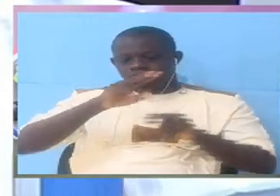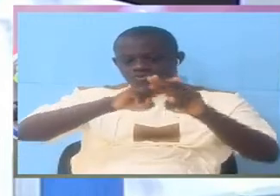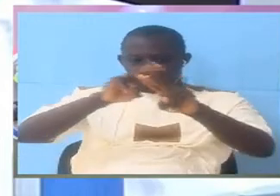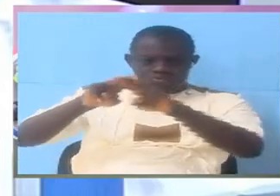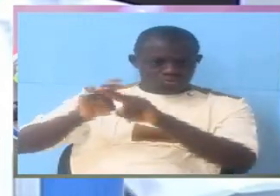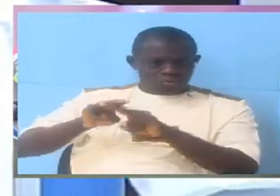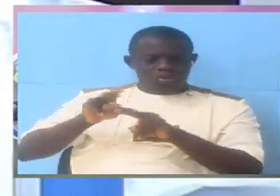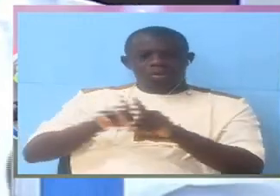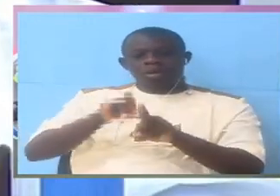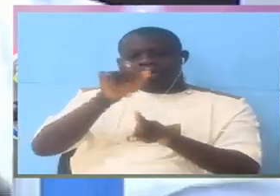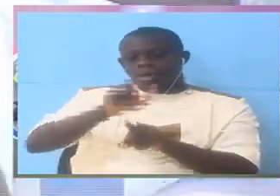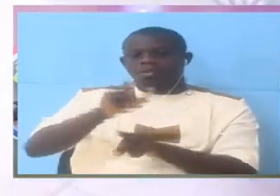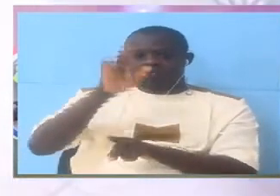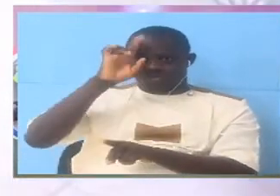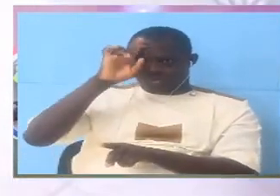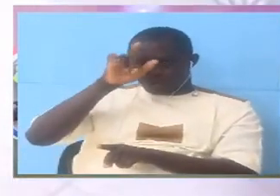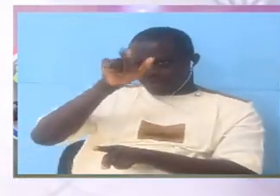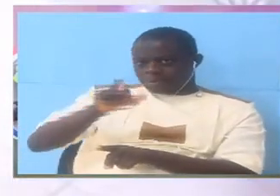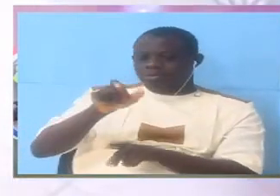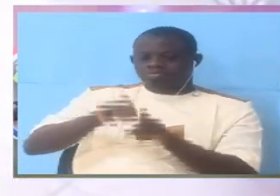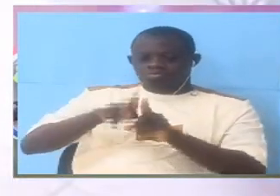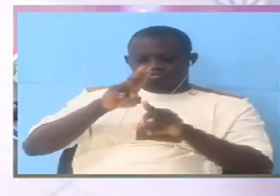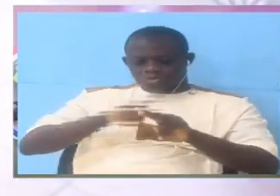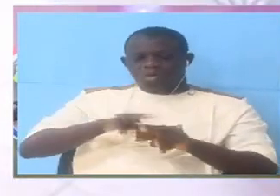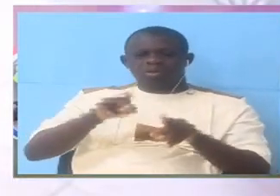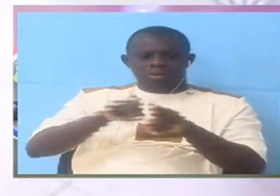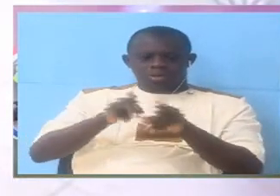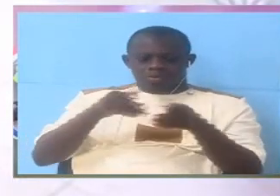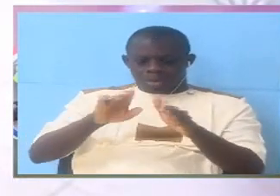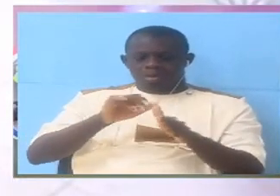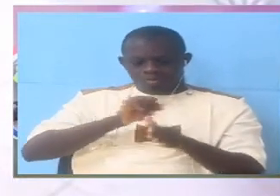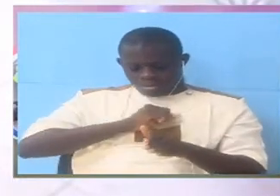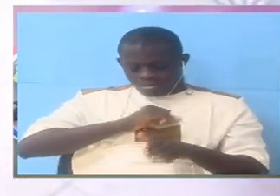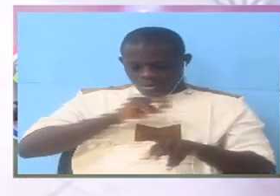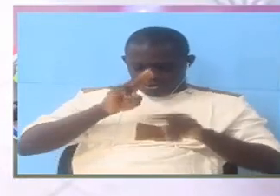the suspects will sit like I am sitting here. That's